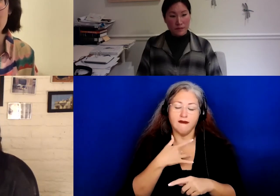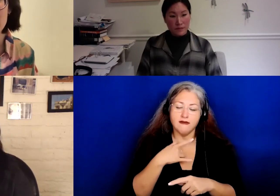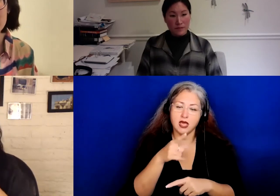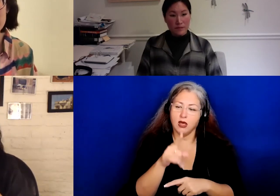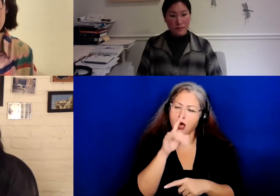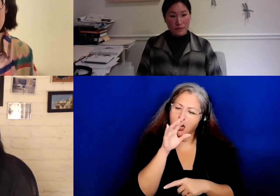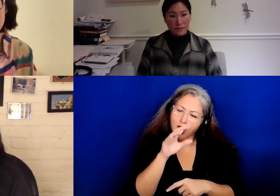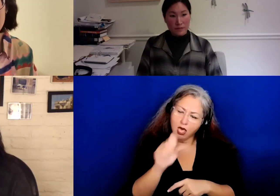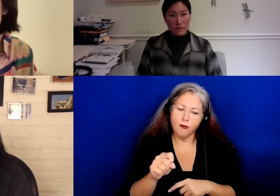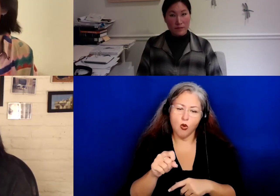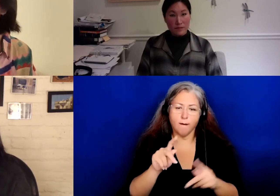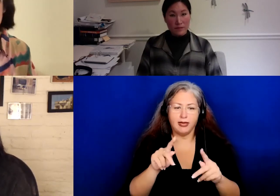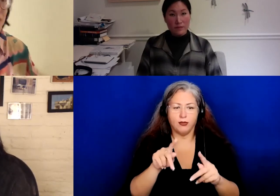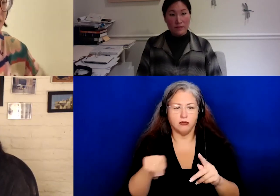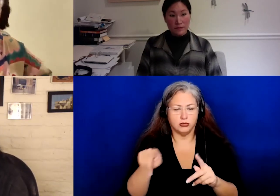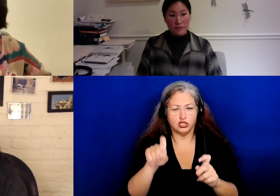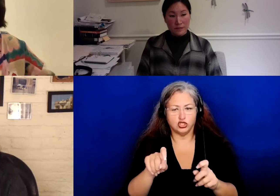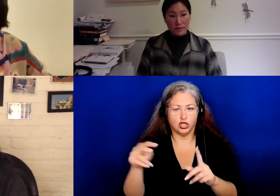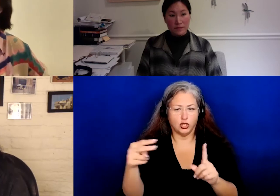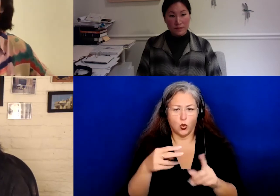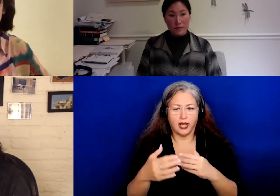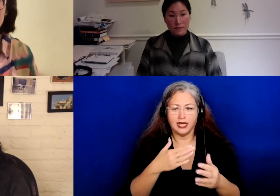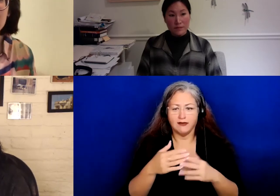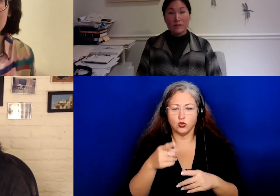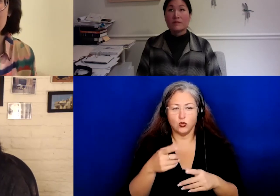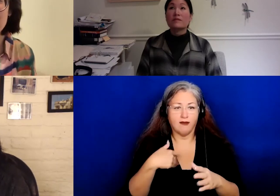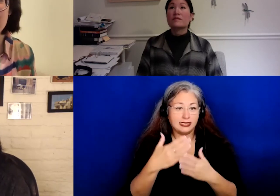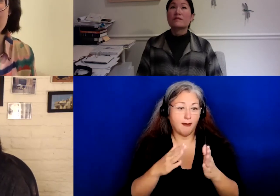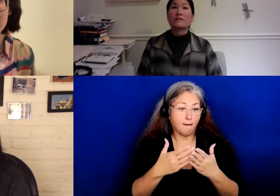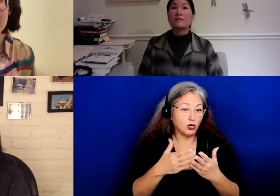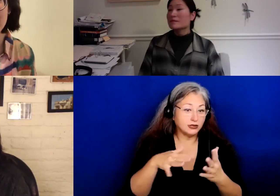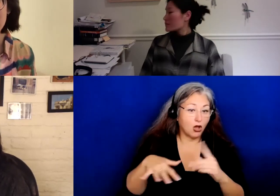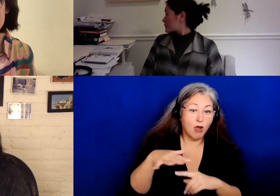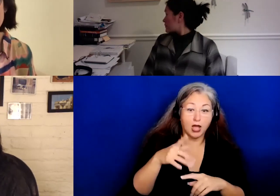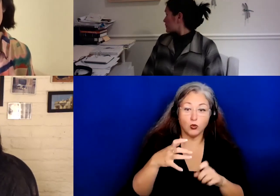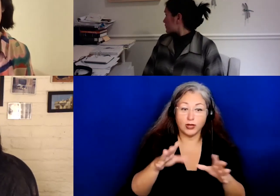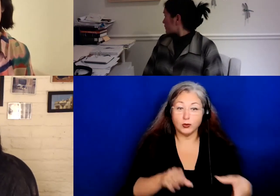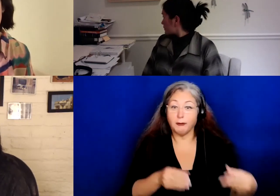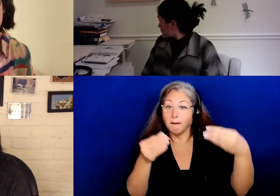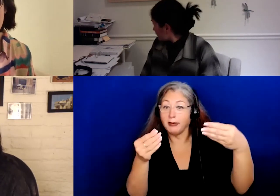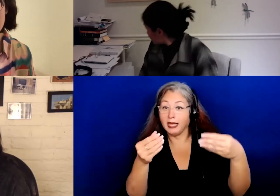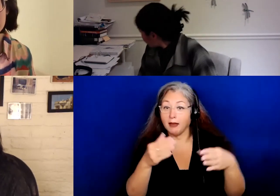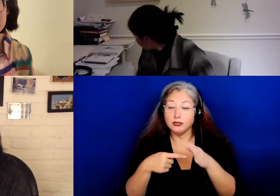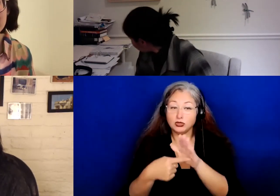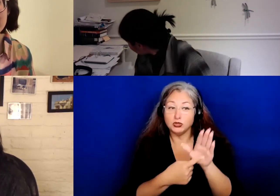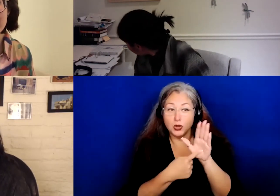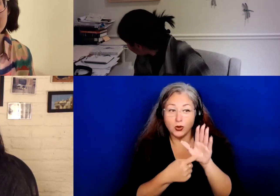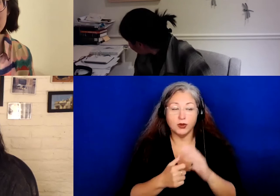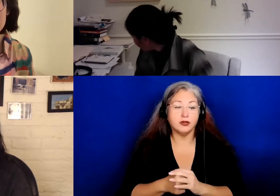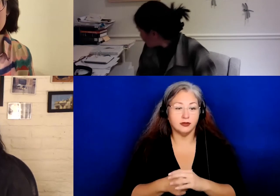that you think people should know about, even if you just have some books scattered around near you that you want to pick up and share.